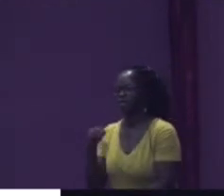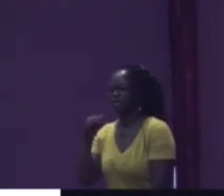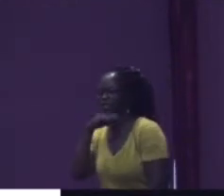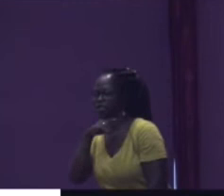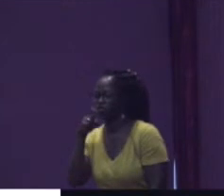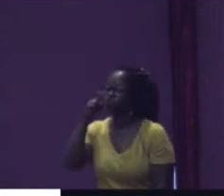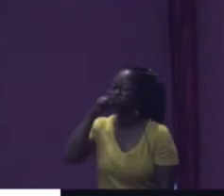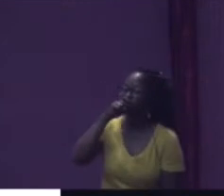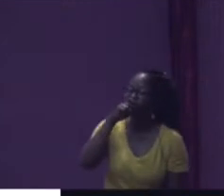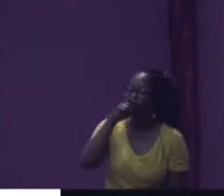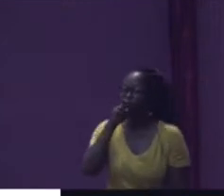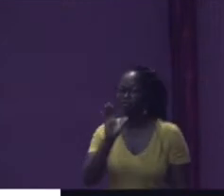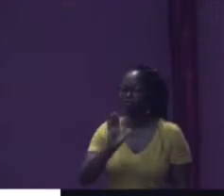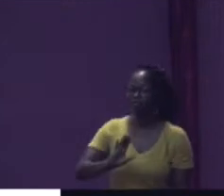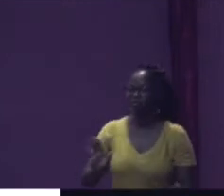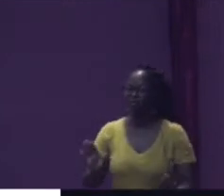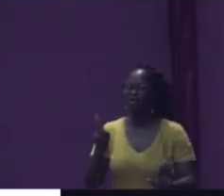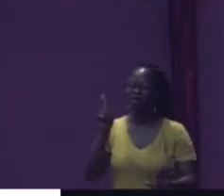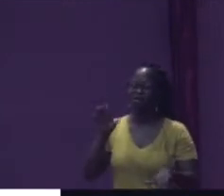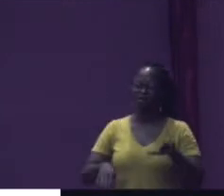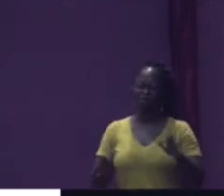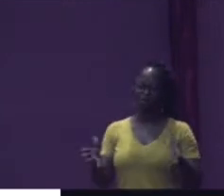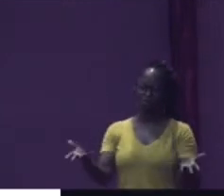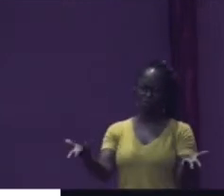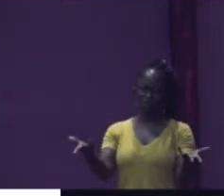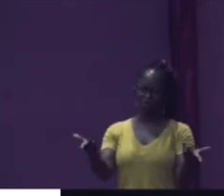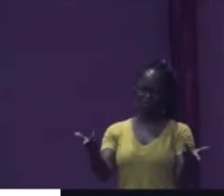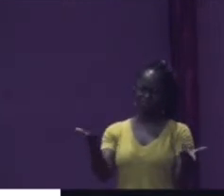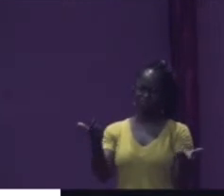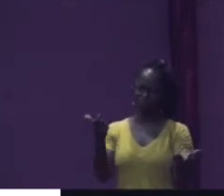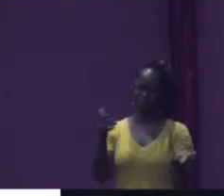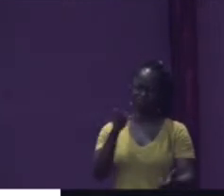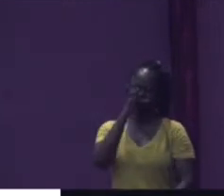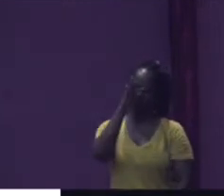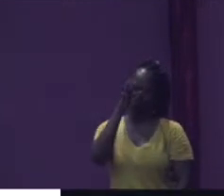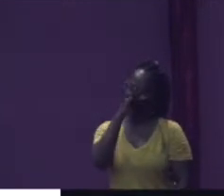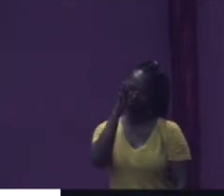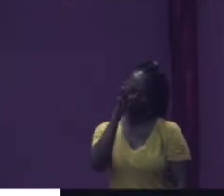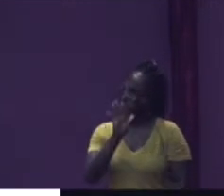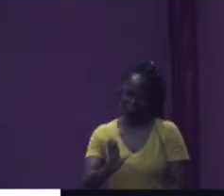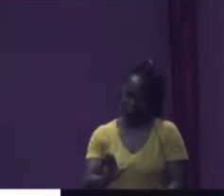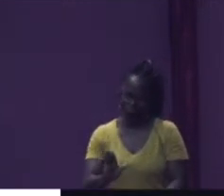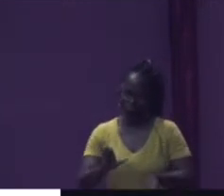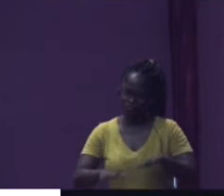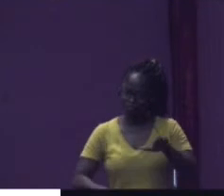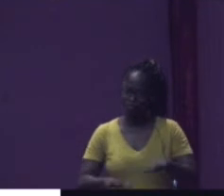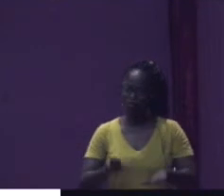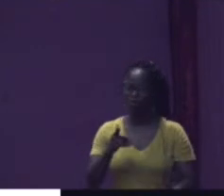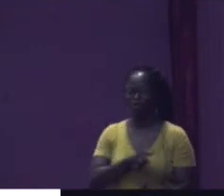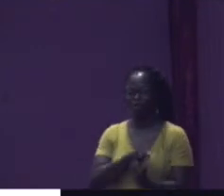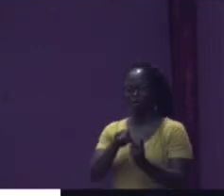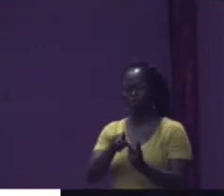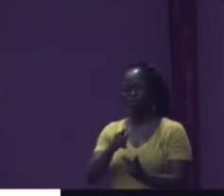plant as to its hot or coldness. The other is emotions.